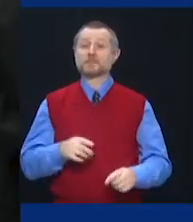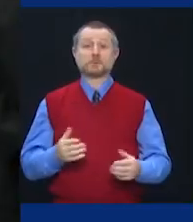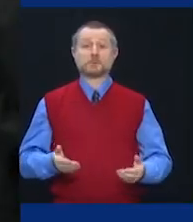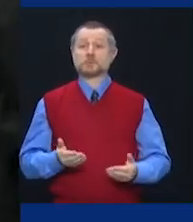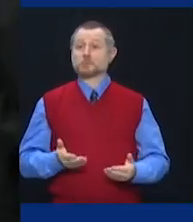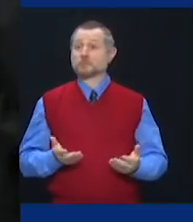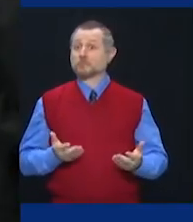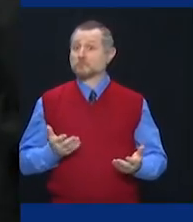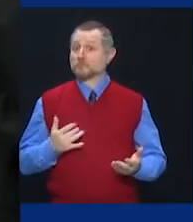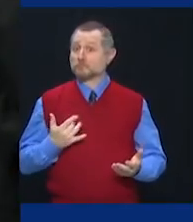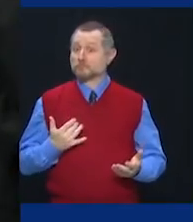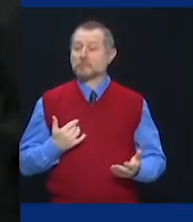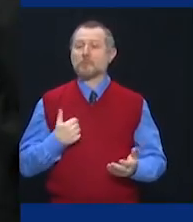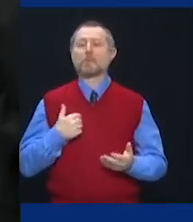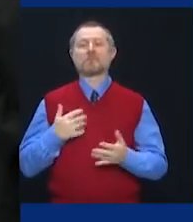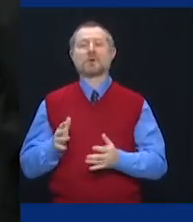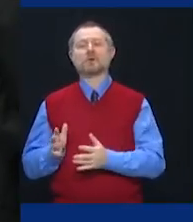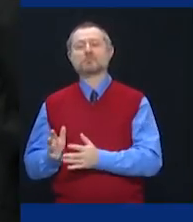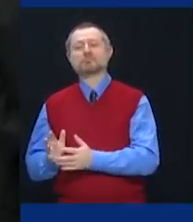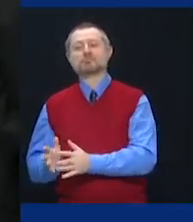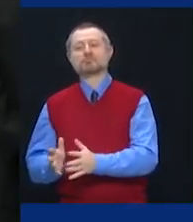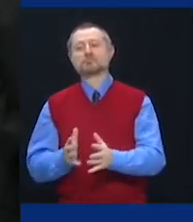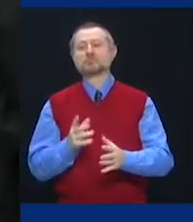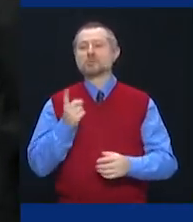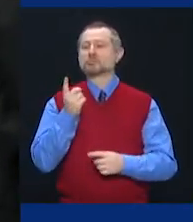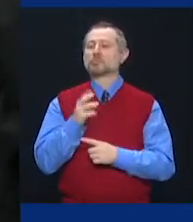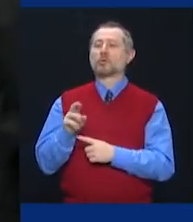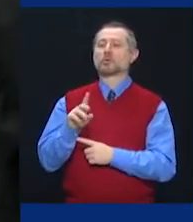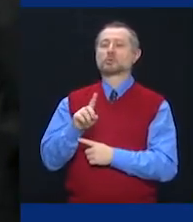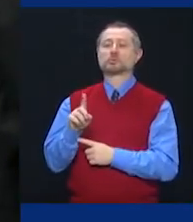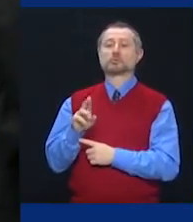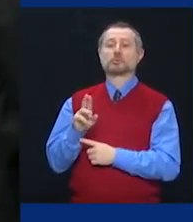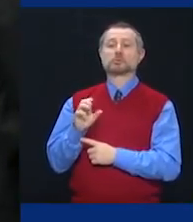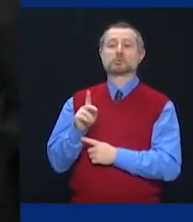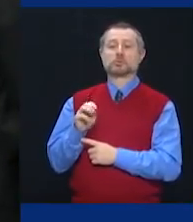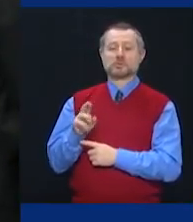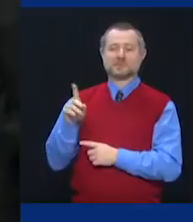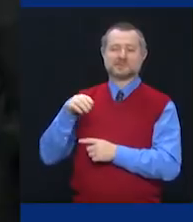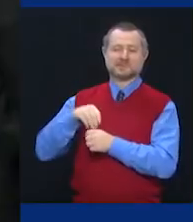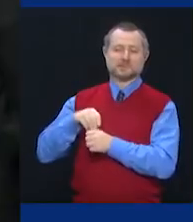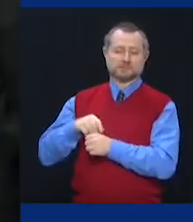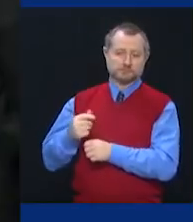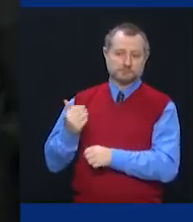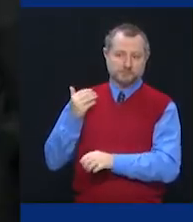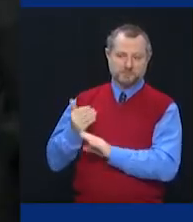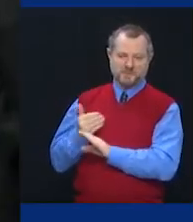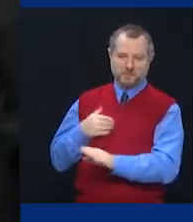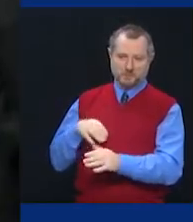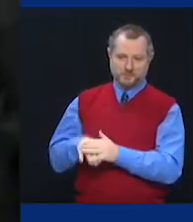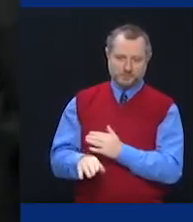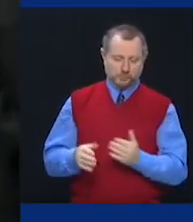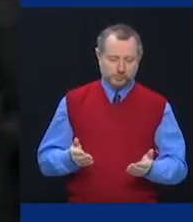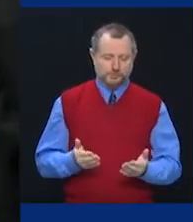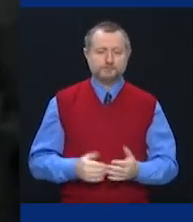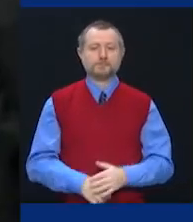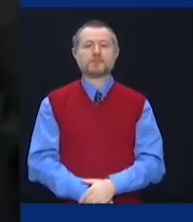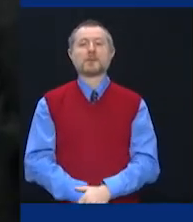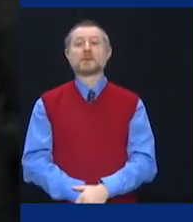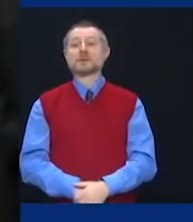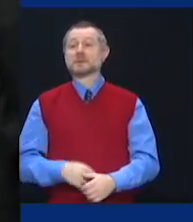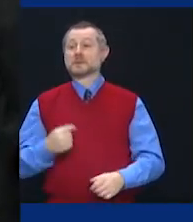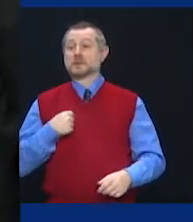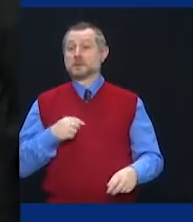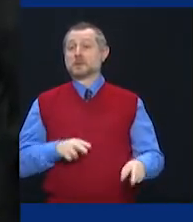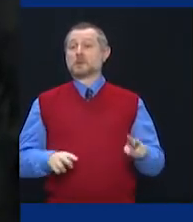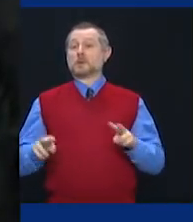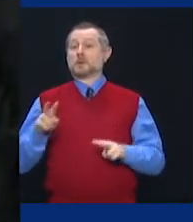just chatting with Dr. Zucker inside. In many ways, it's emotional being back